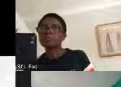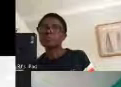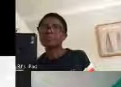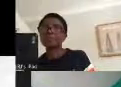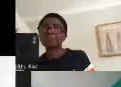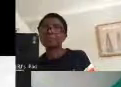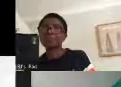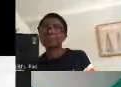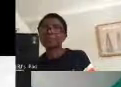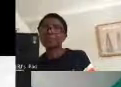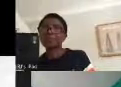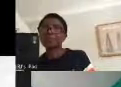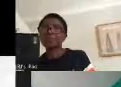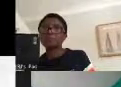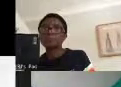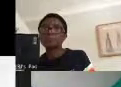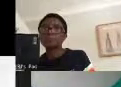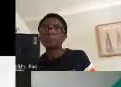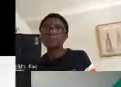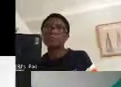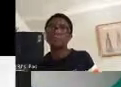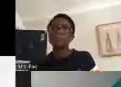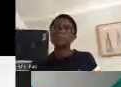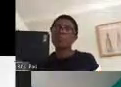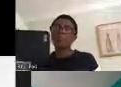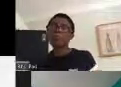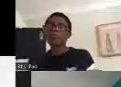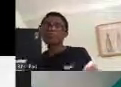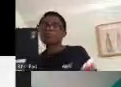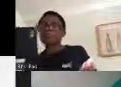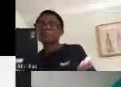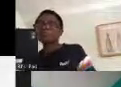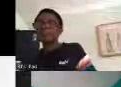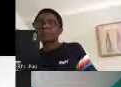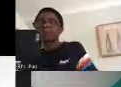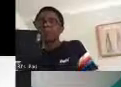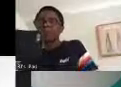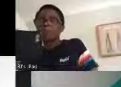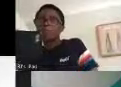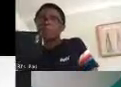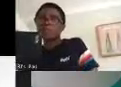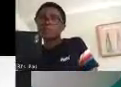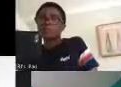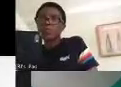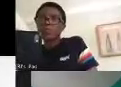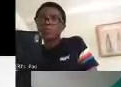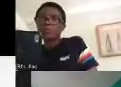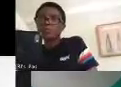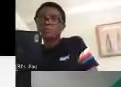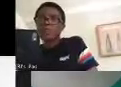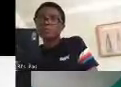Okay, so what will you learn? You're going to learn about learning disabilities, how do we identify